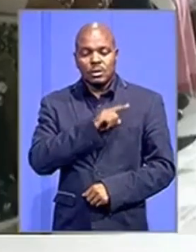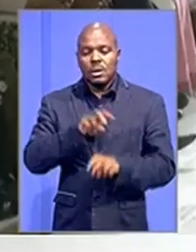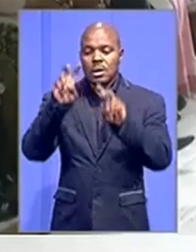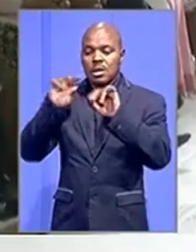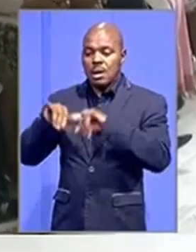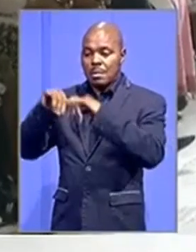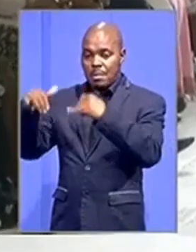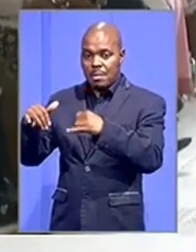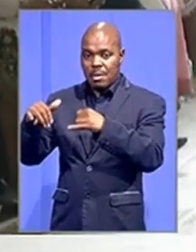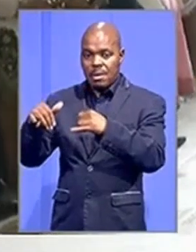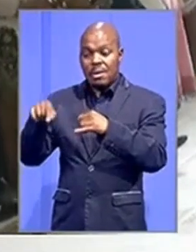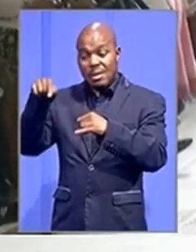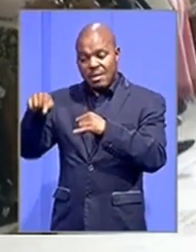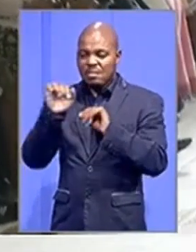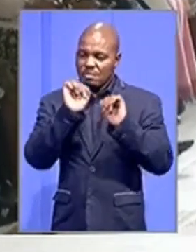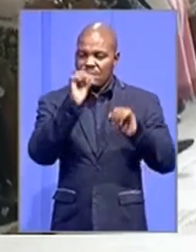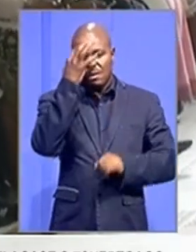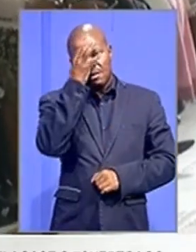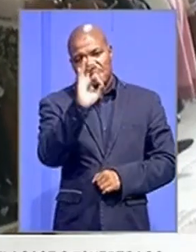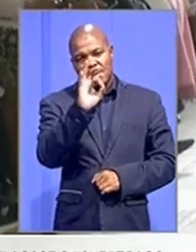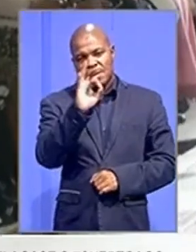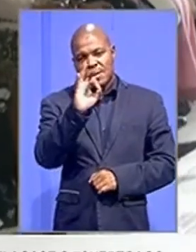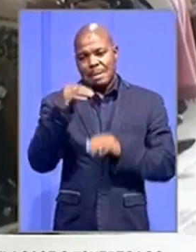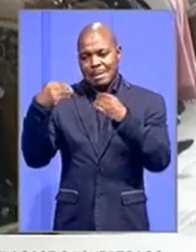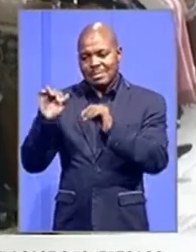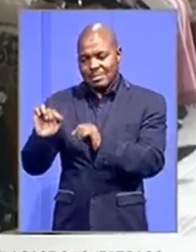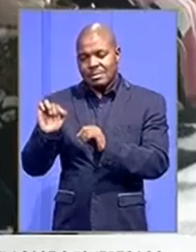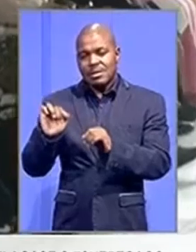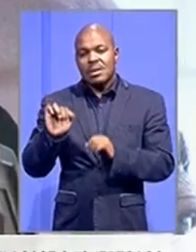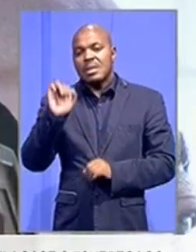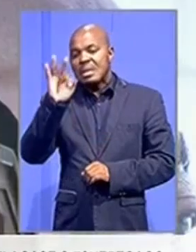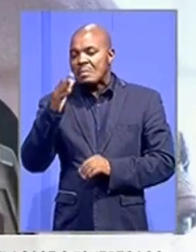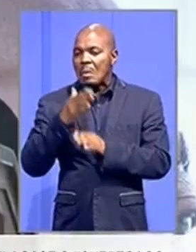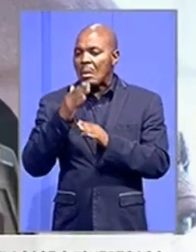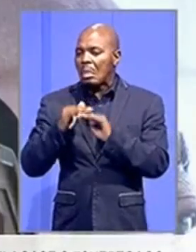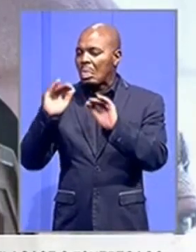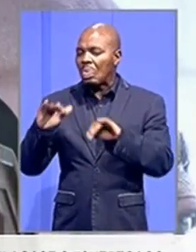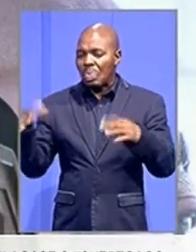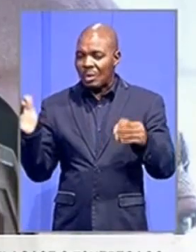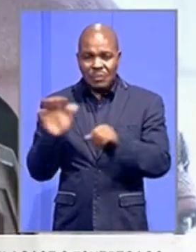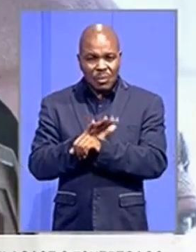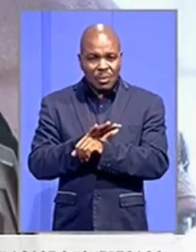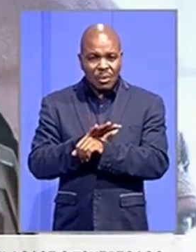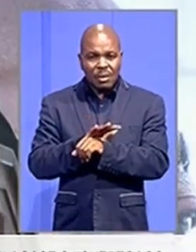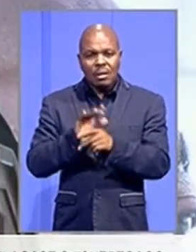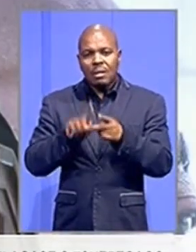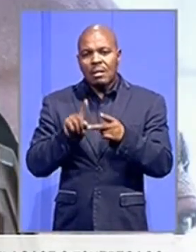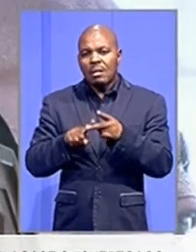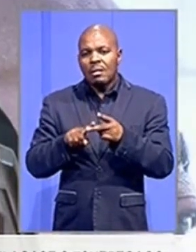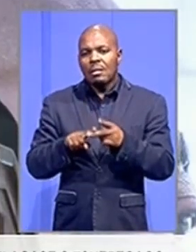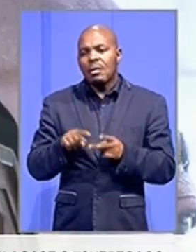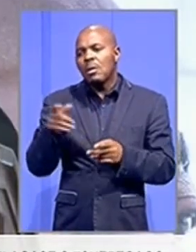is in public enterprises. When it is suboptimal, when it only work at best